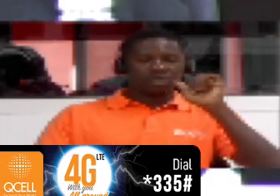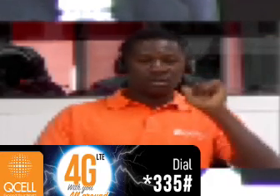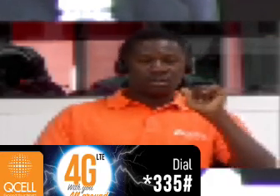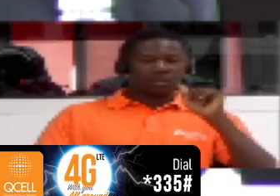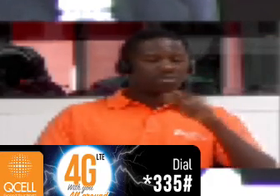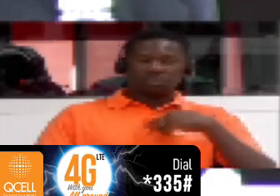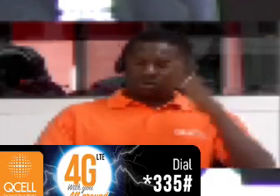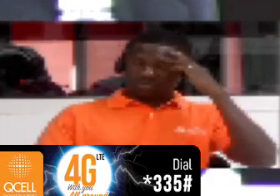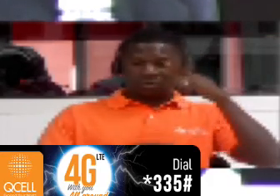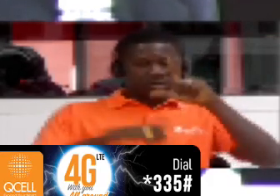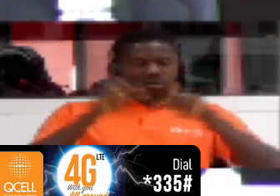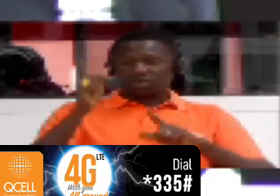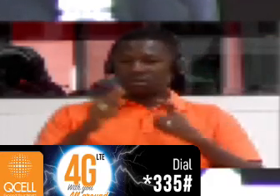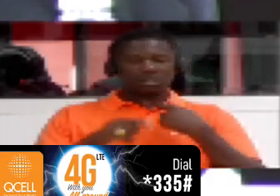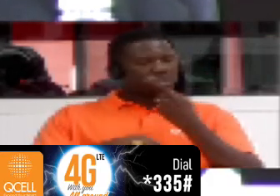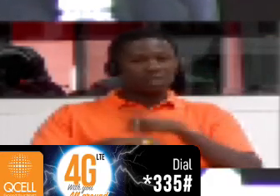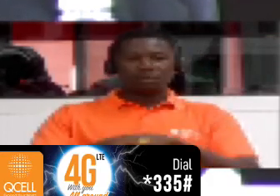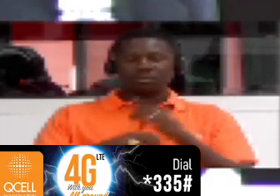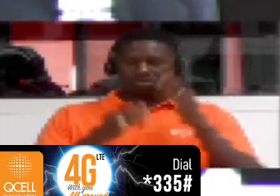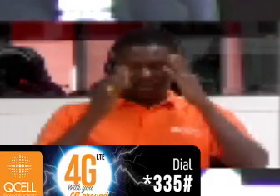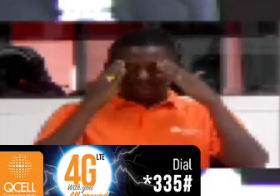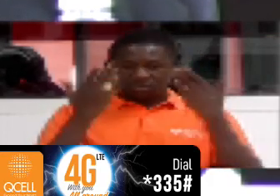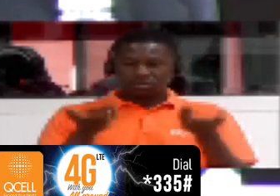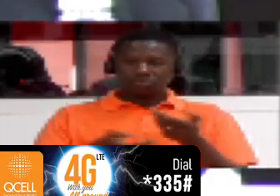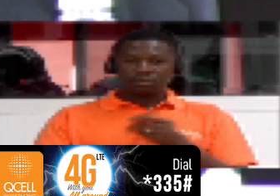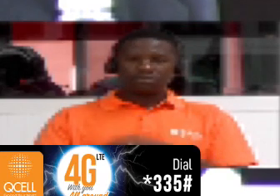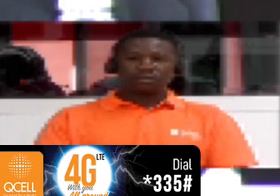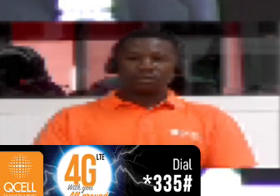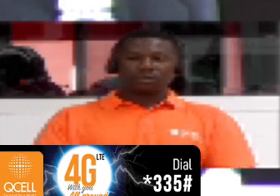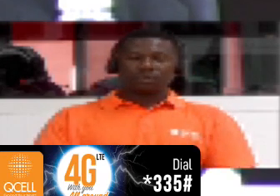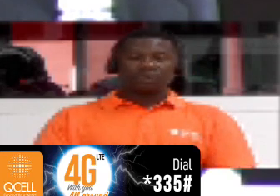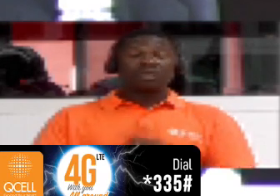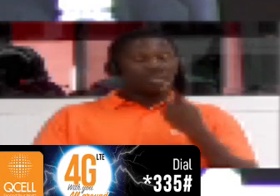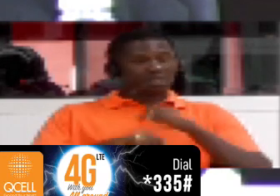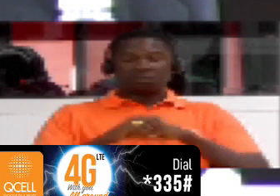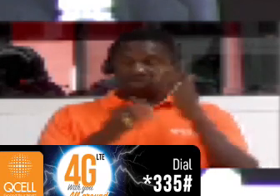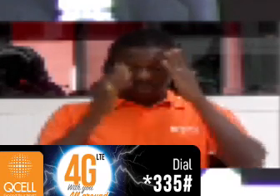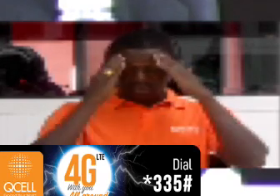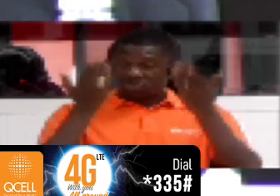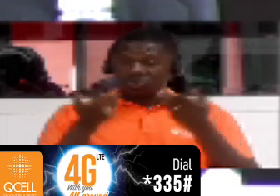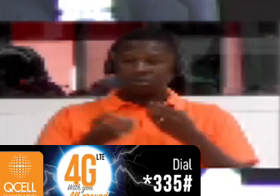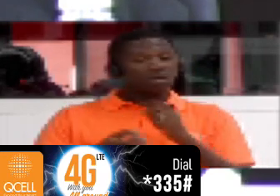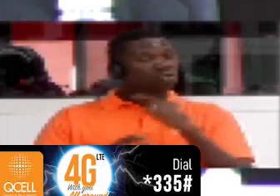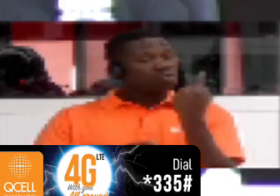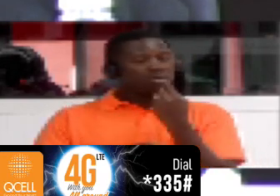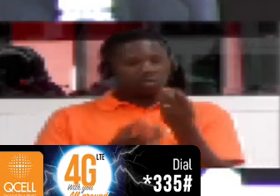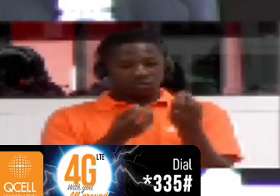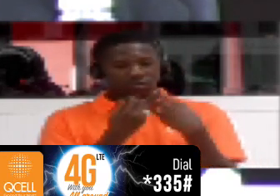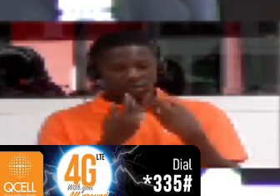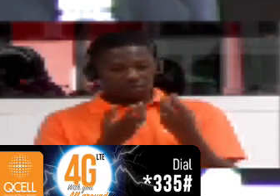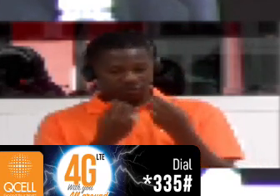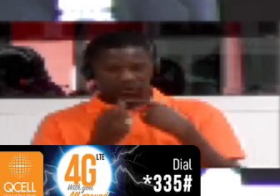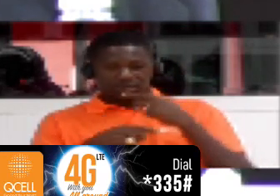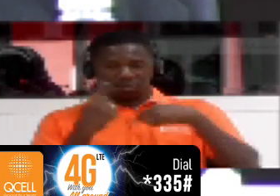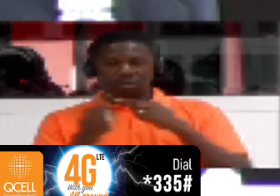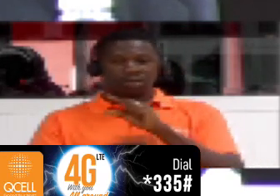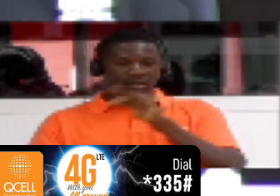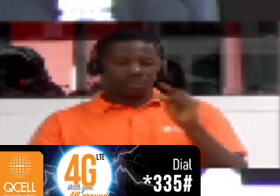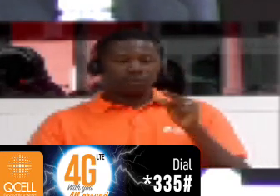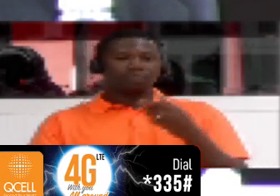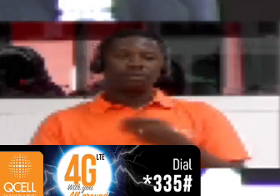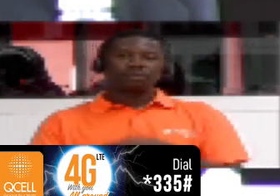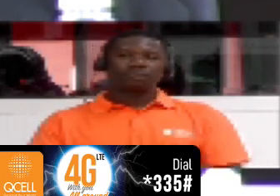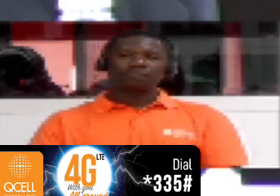ranks of solo and bora at that time. Patrol fanam me long ye fonyele. At the time also, I did not know them. I was just given their